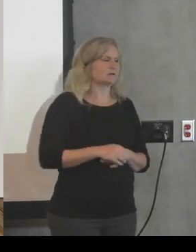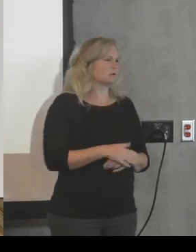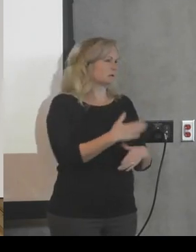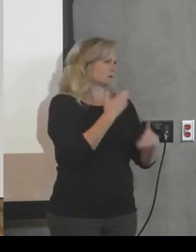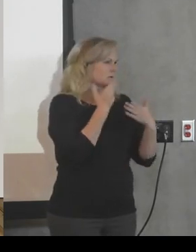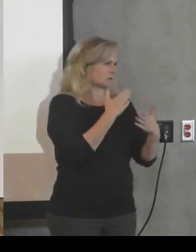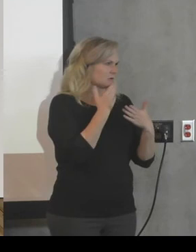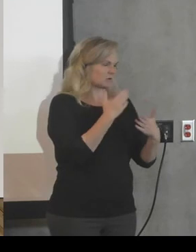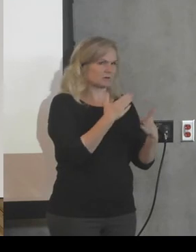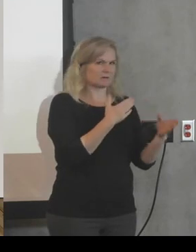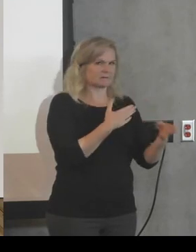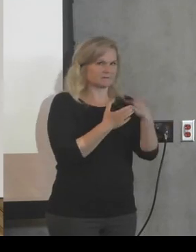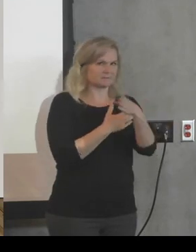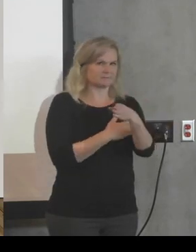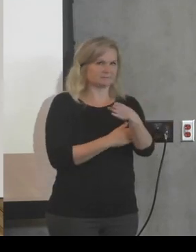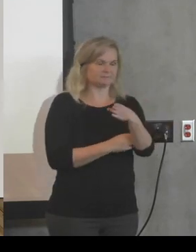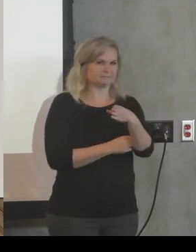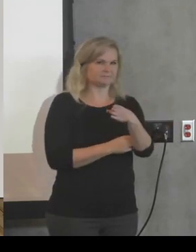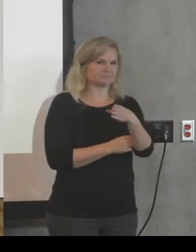Good. And Jasparin?